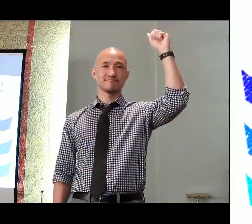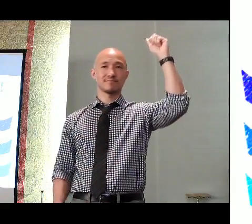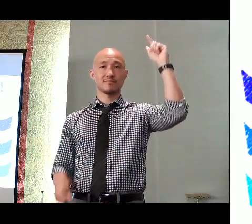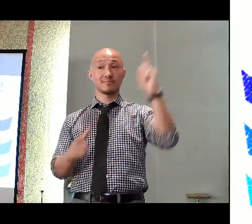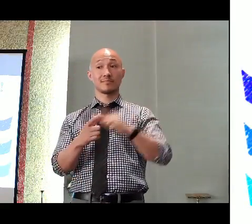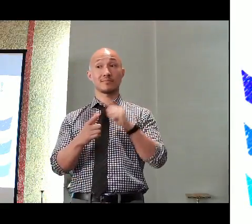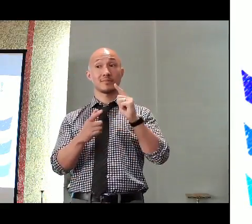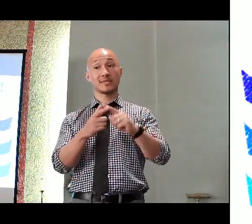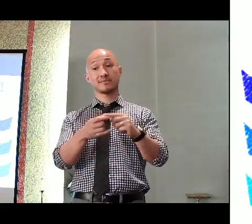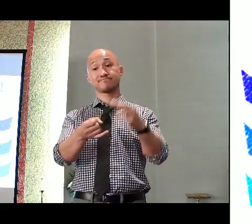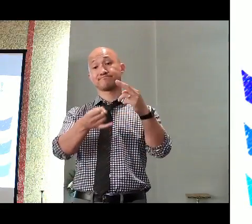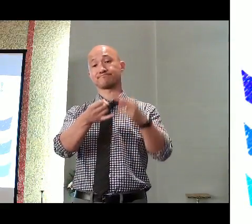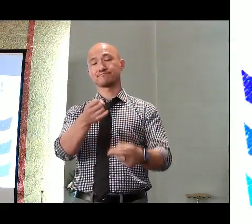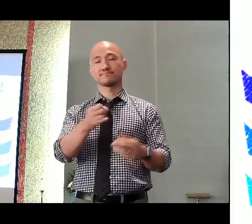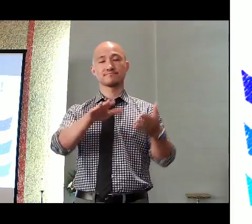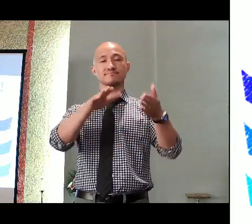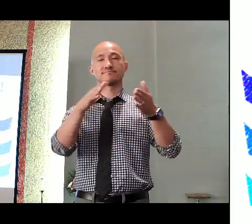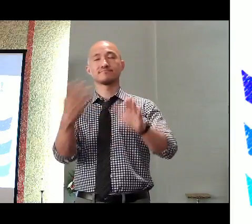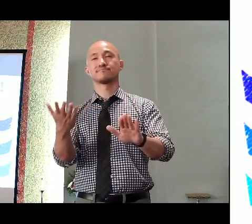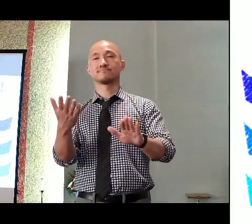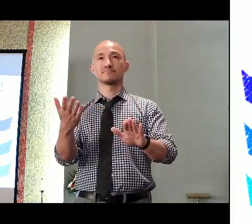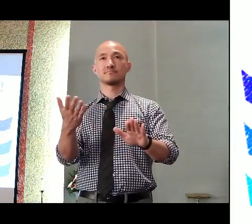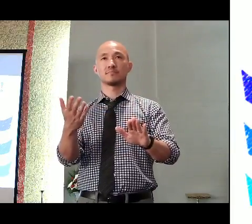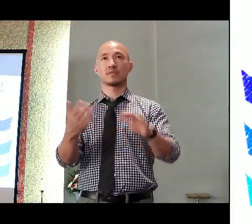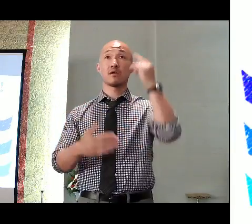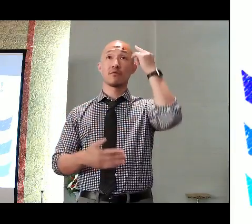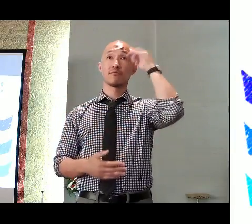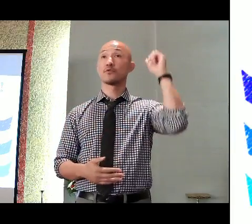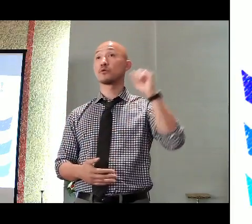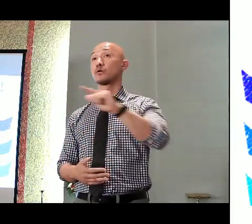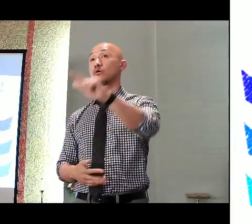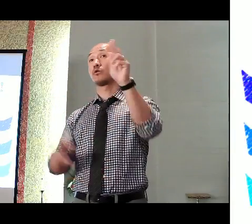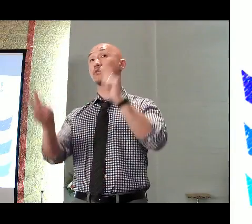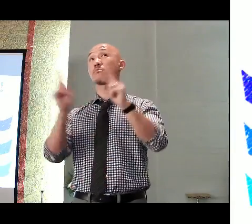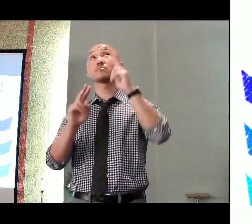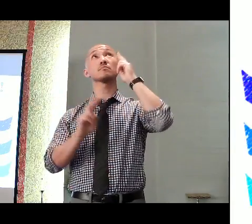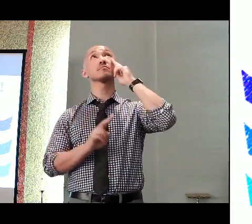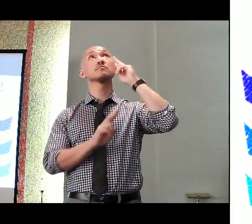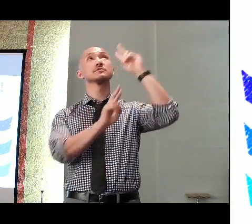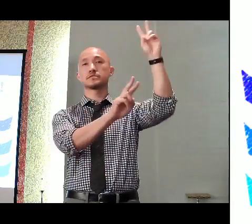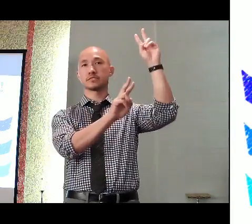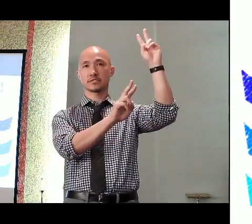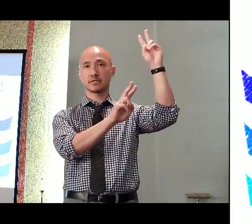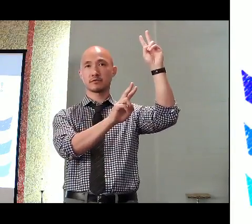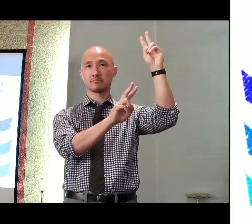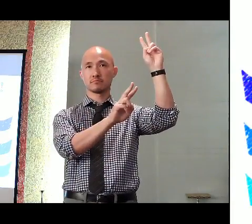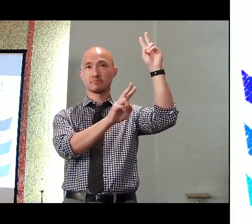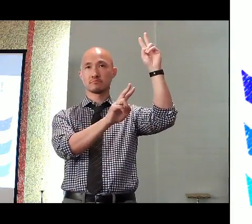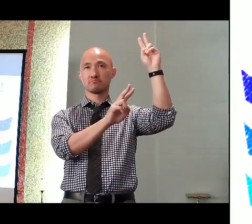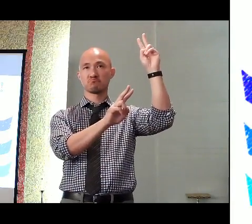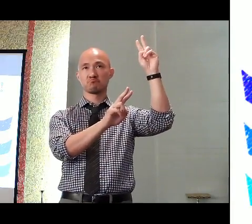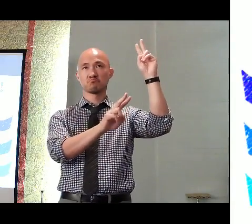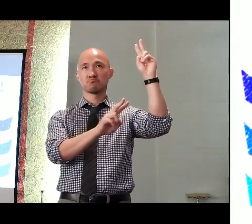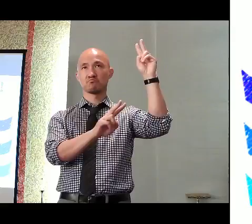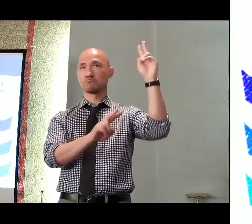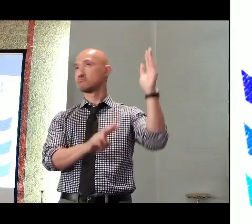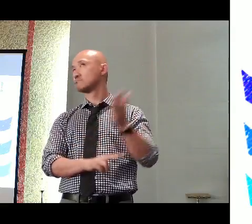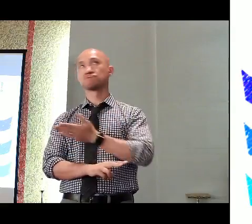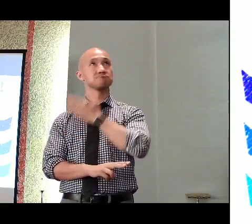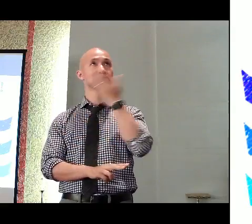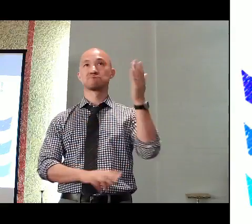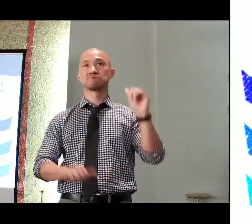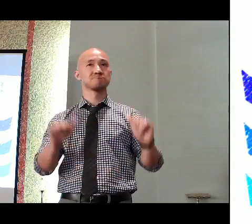being hung on a cross to die for everyone to see, so that nobody can doubt that God's